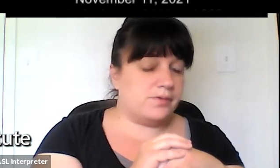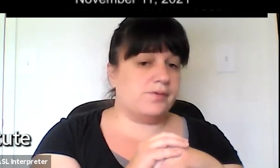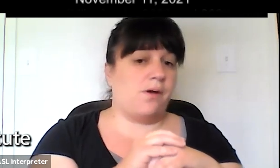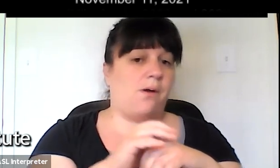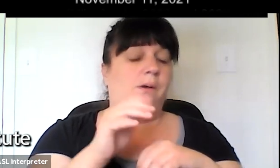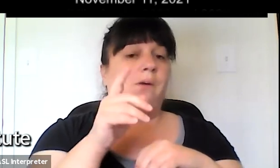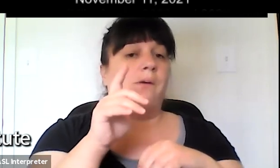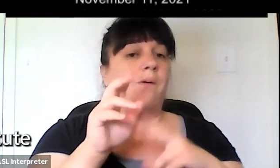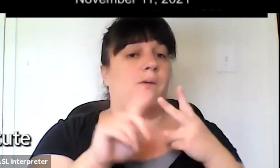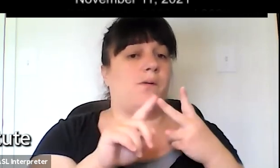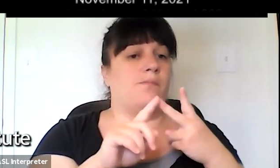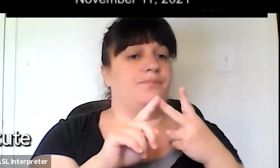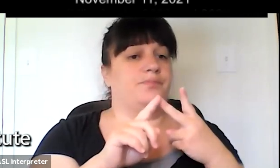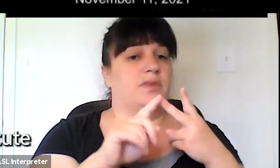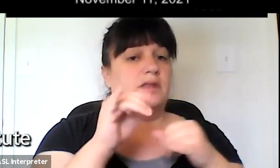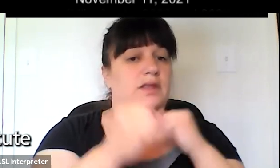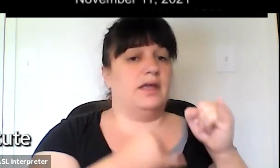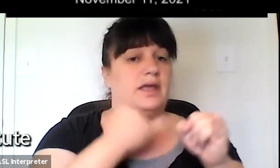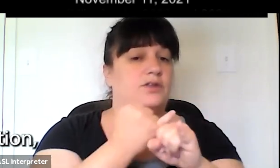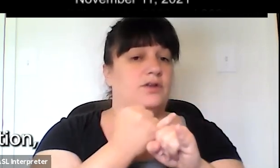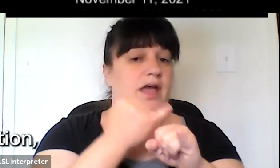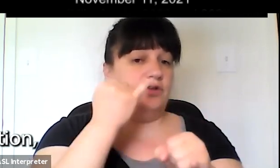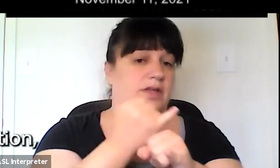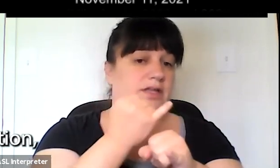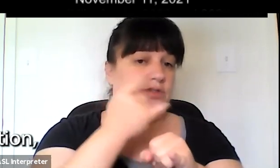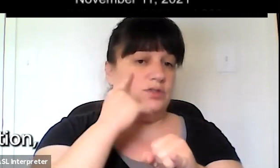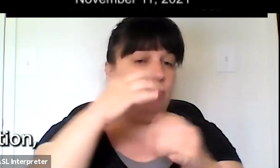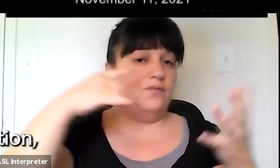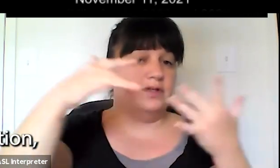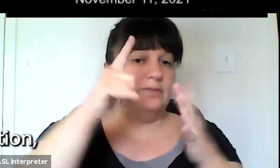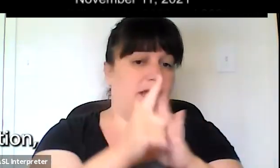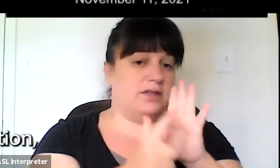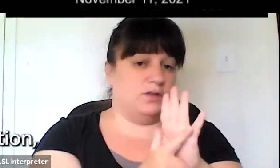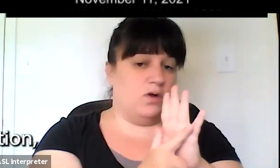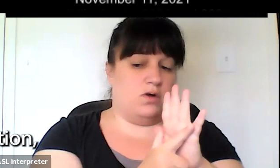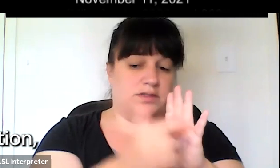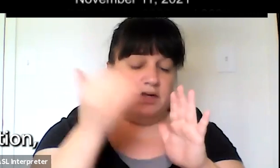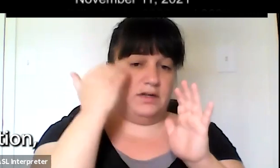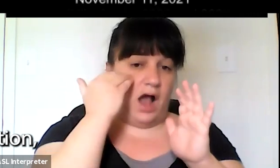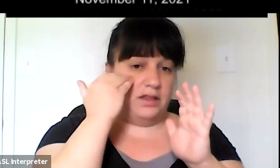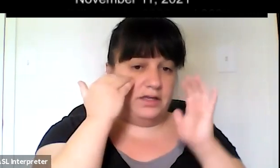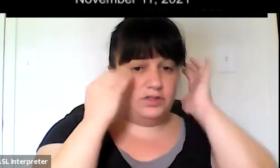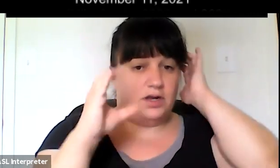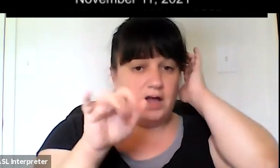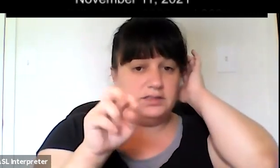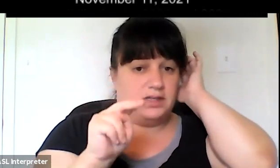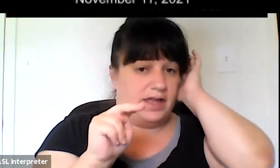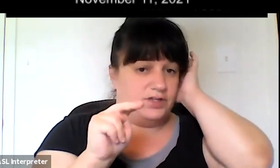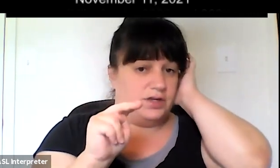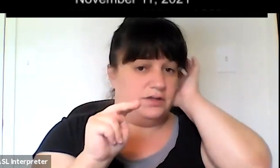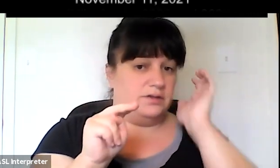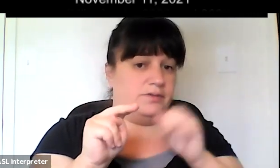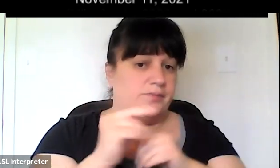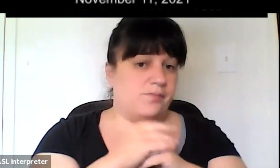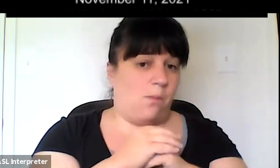and secondly, the International Institute for Space Law's Knowledge Constellation. And they use